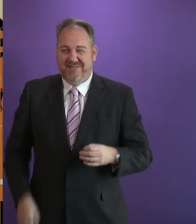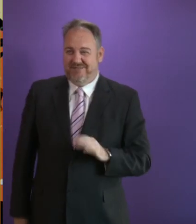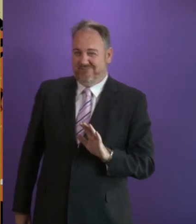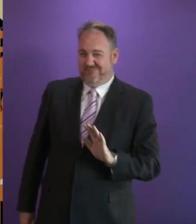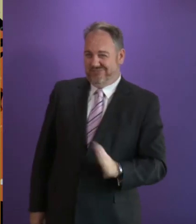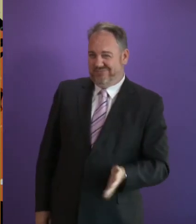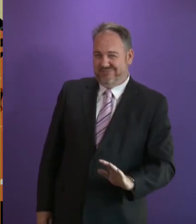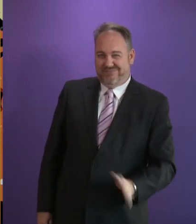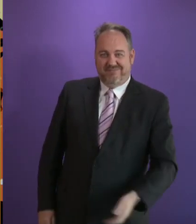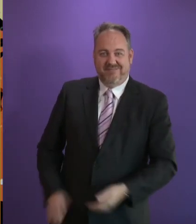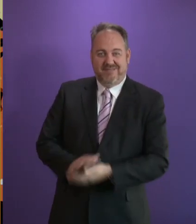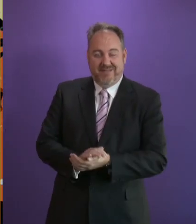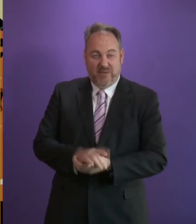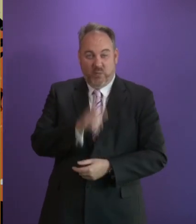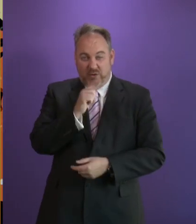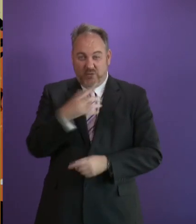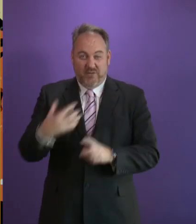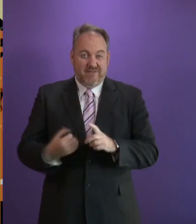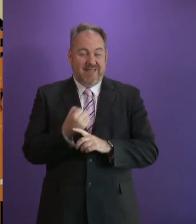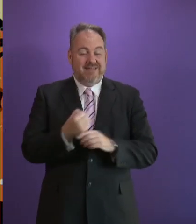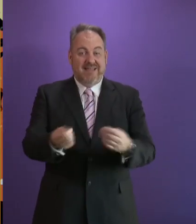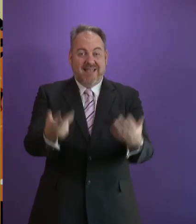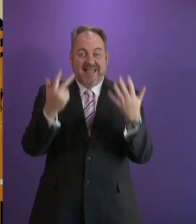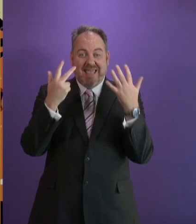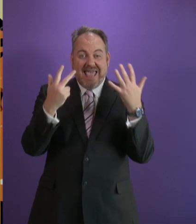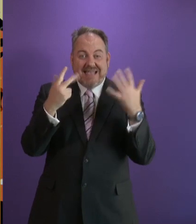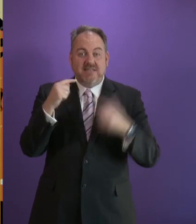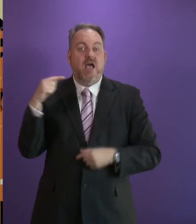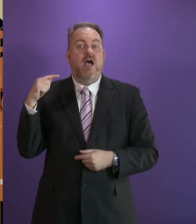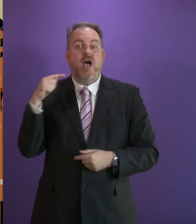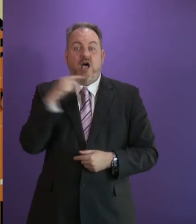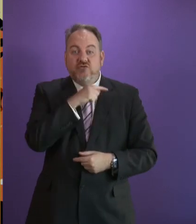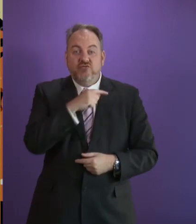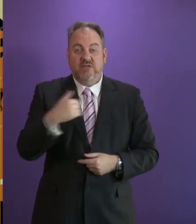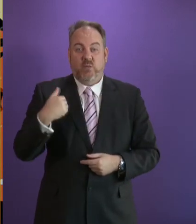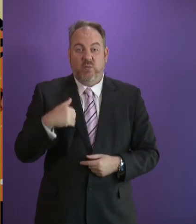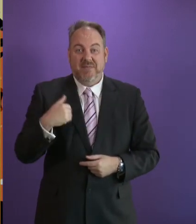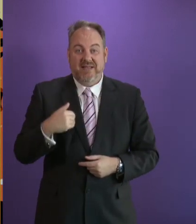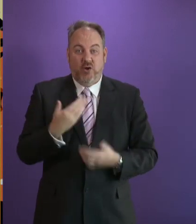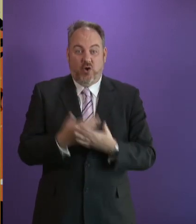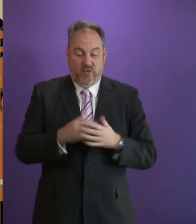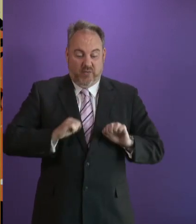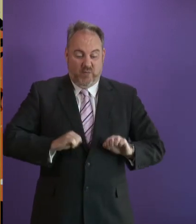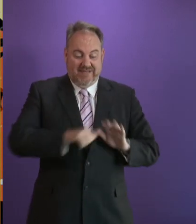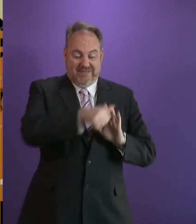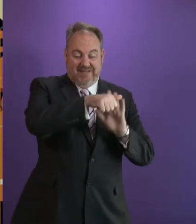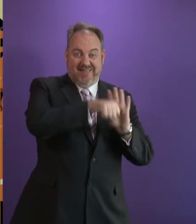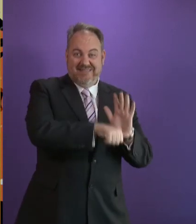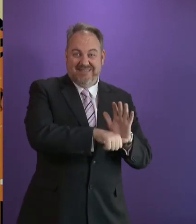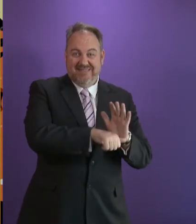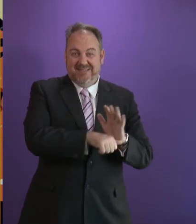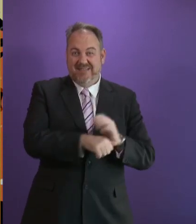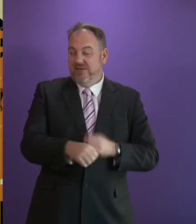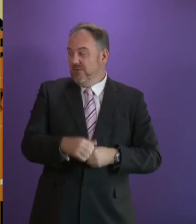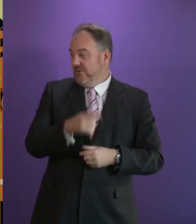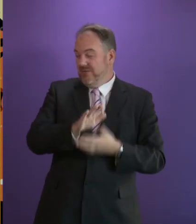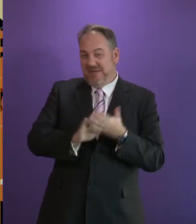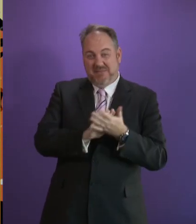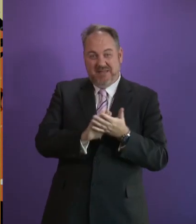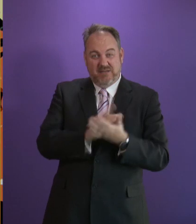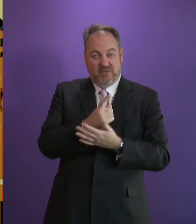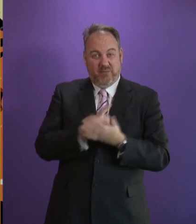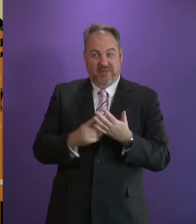had 800 women in this room, easily. There's 300 women on the waiting list for this. There's 100 women in the hubs. Hello,